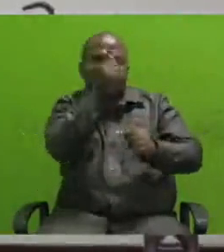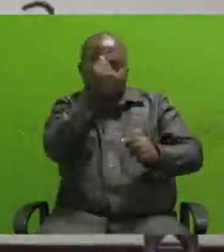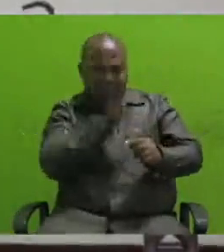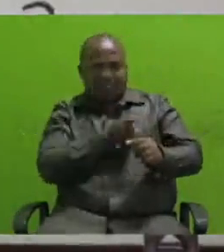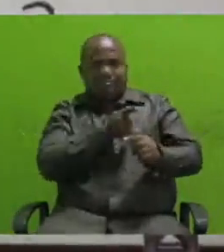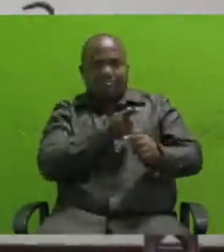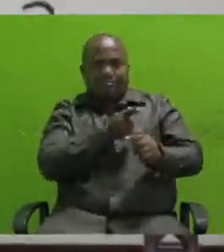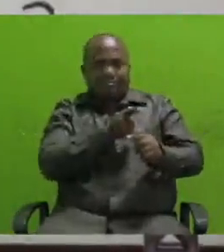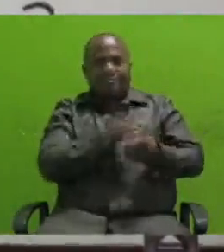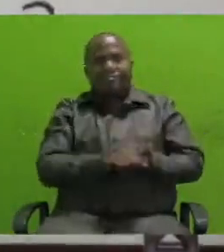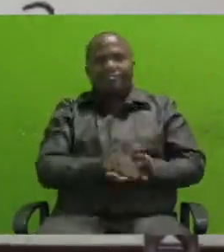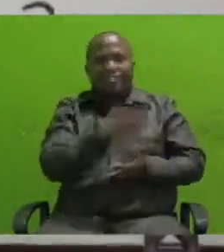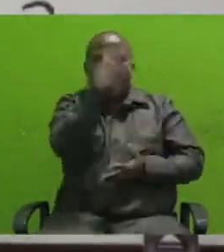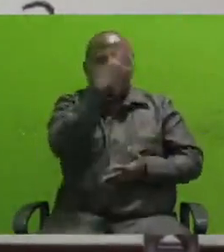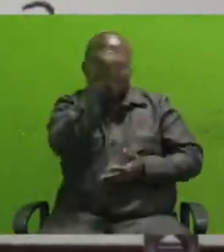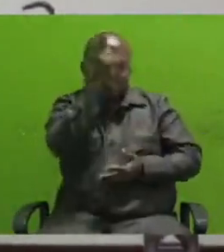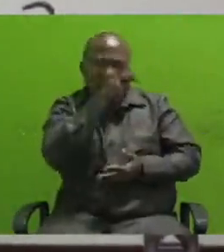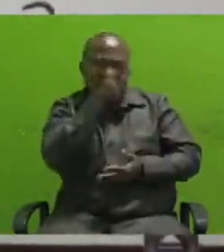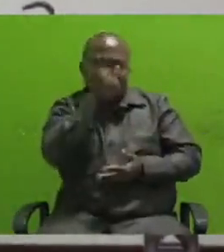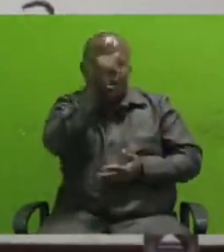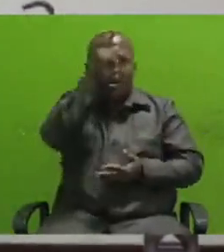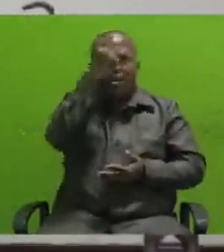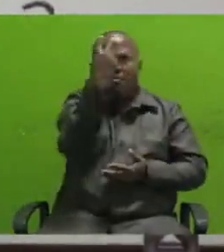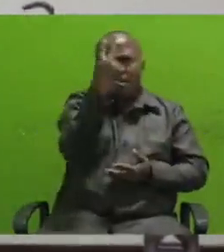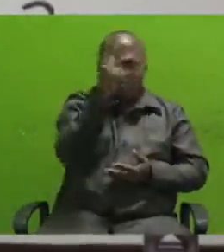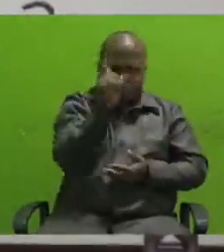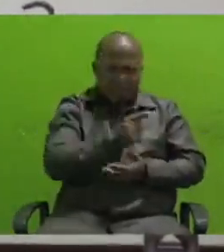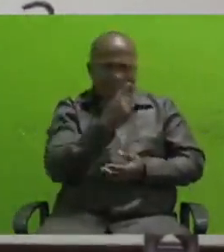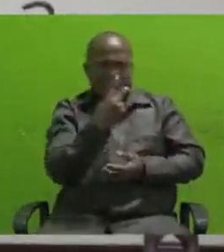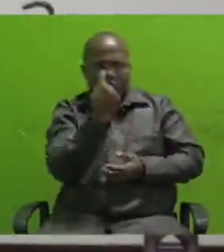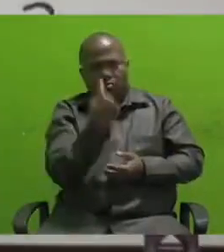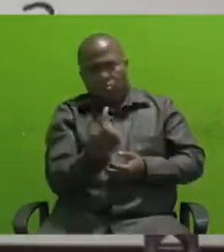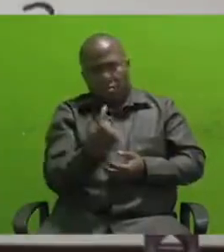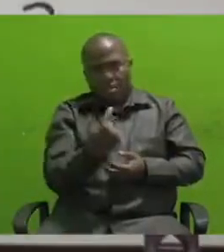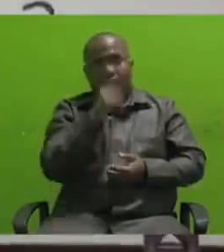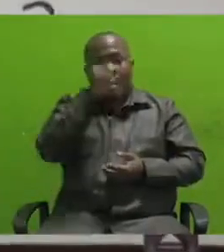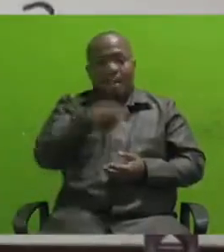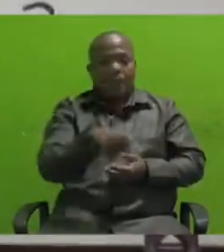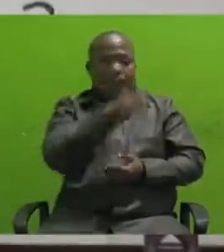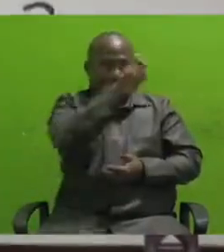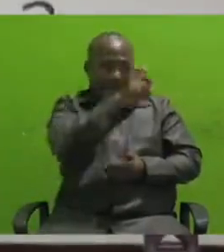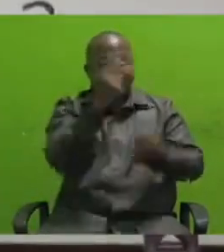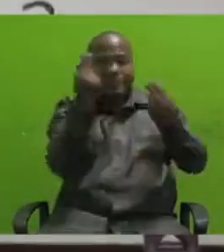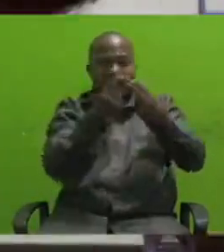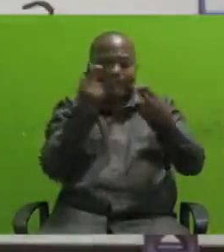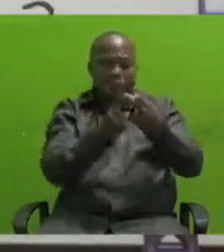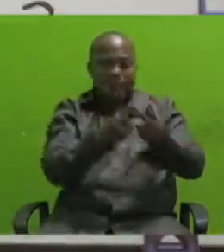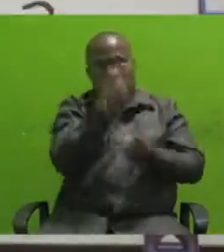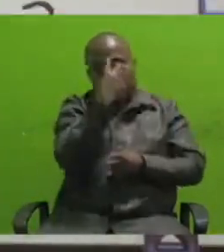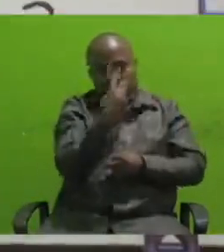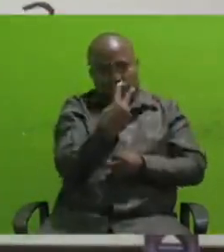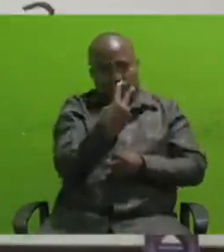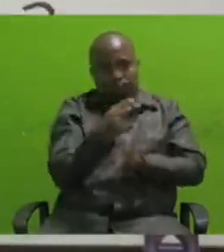x is equal to 2 to the 2, or x